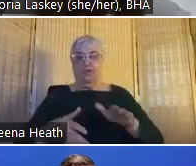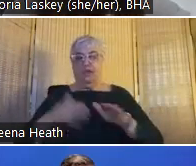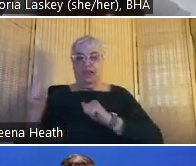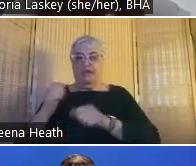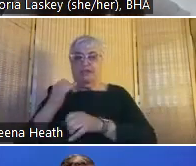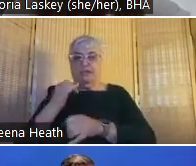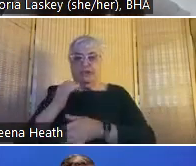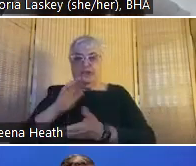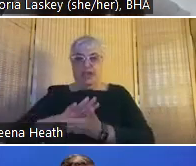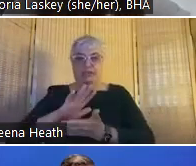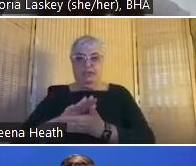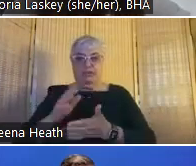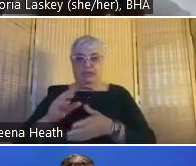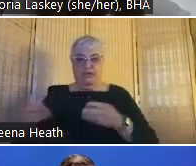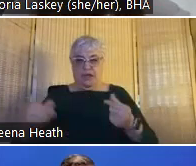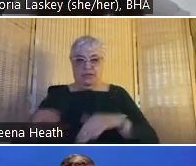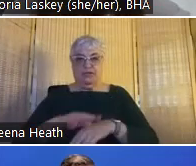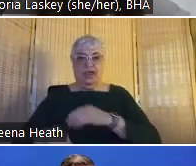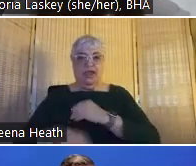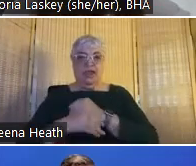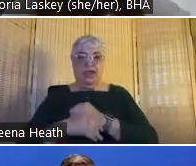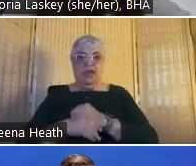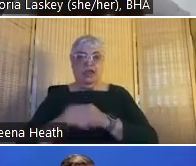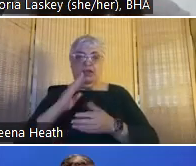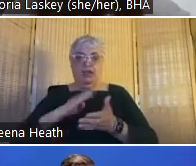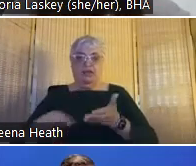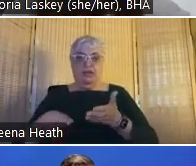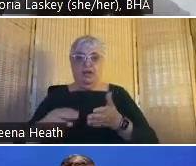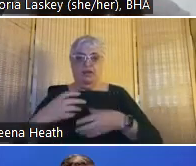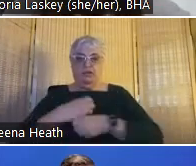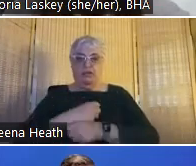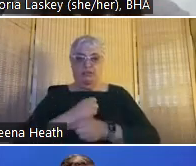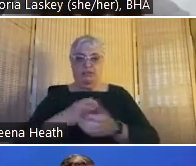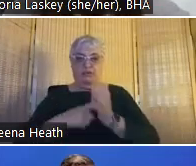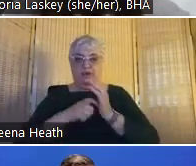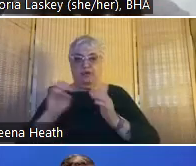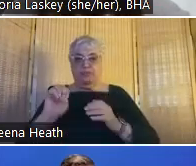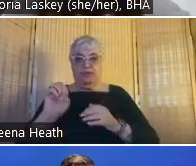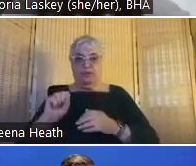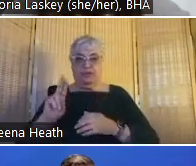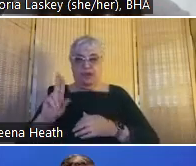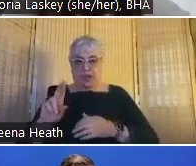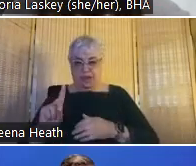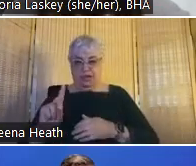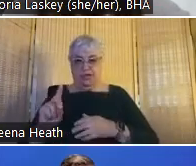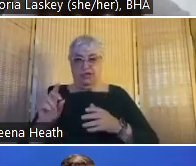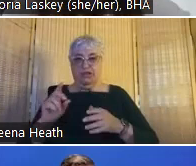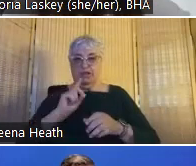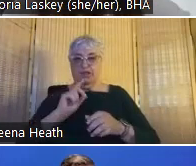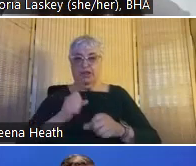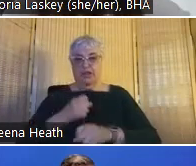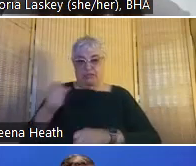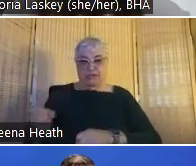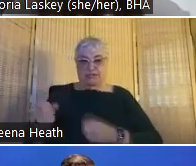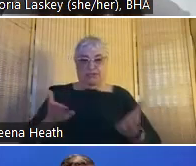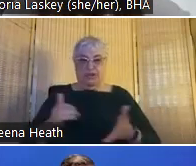grounds. And then we did add discharge summary requirements to the emergency subcommitment services, as